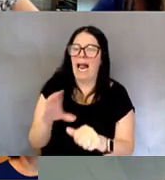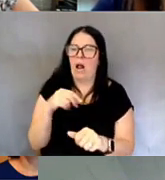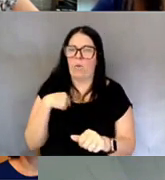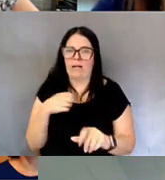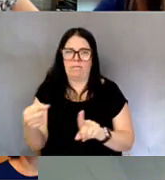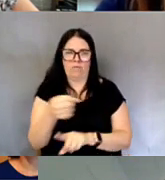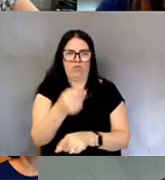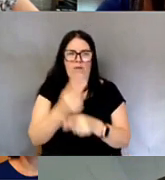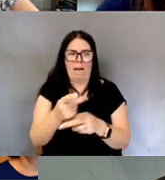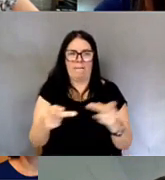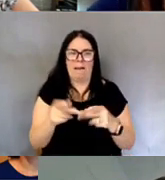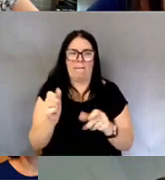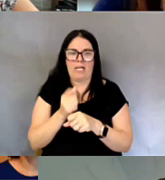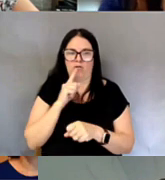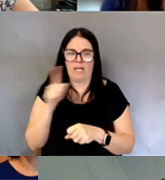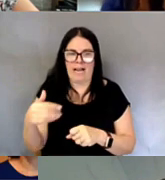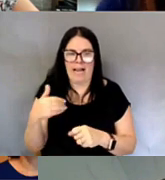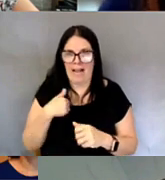those supports.